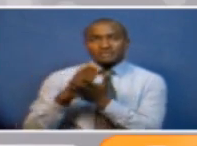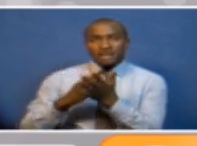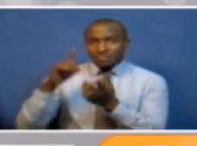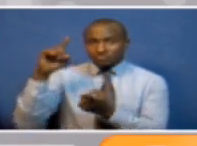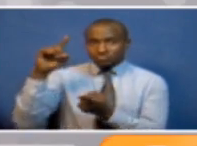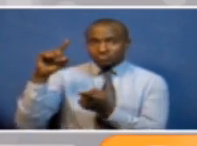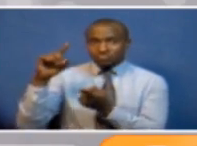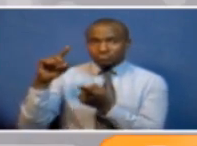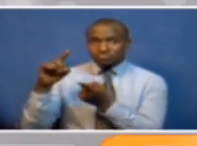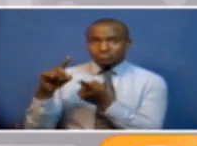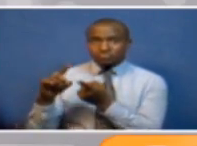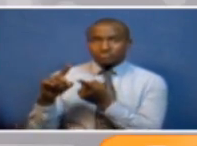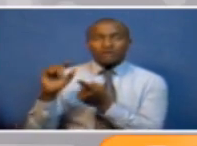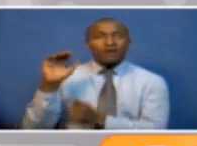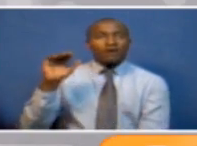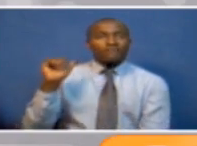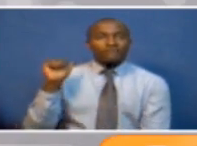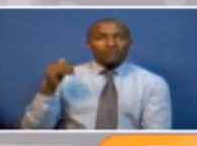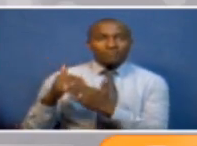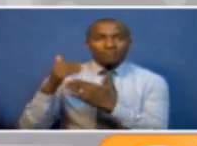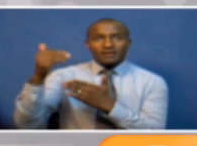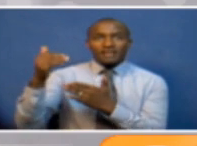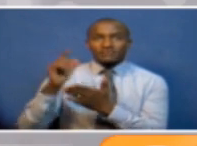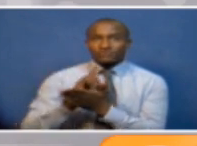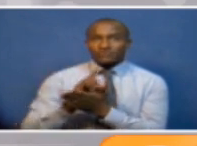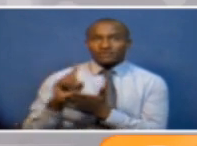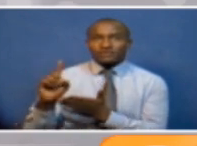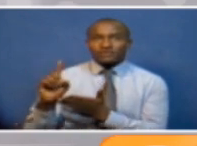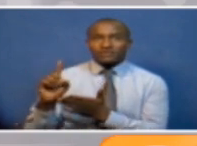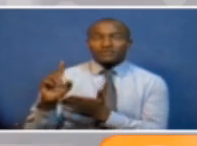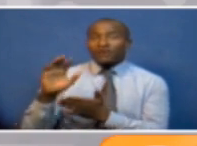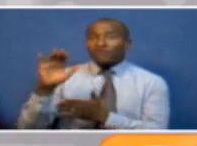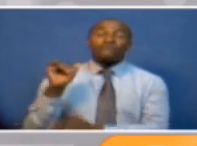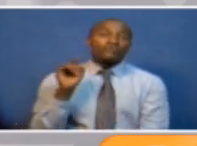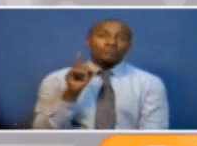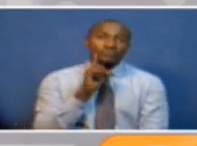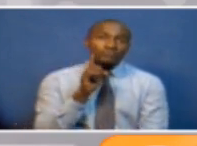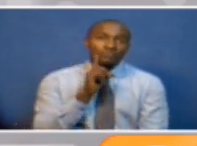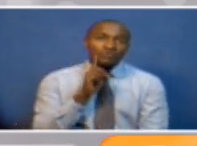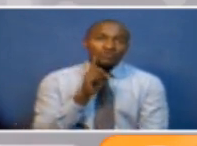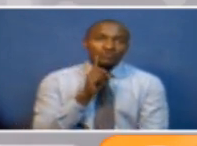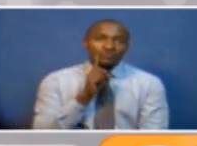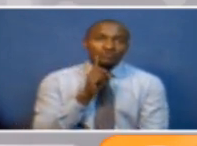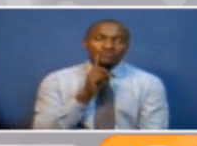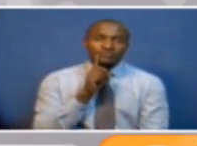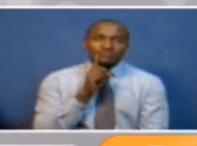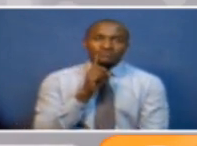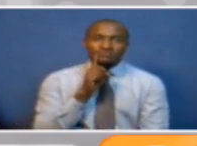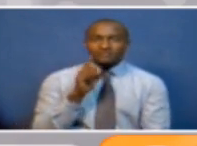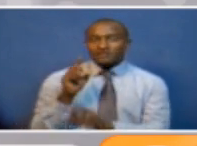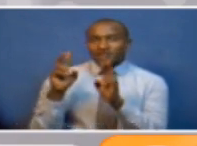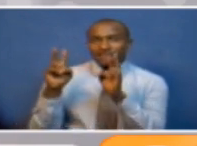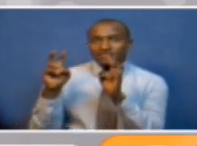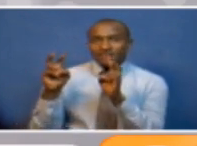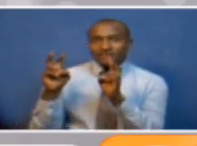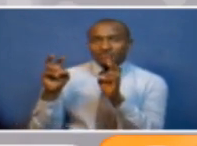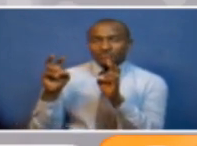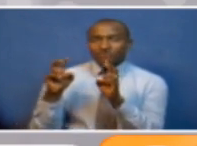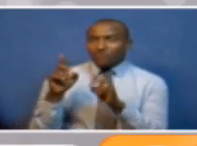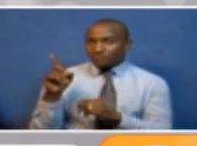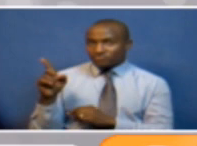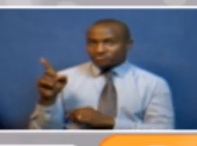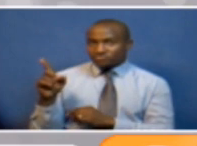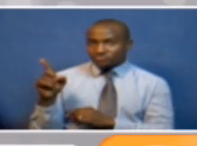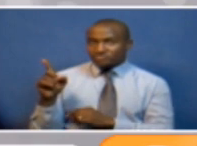think from next week, that is from tomorrow. The issue of this power plant